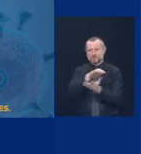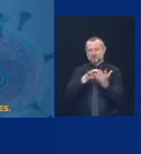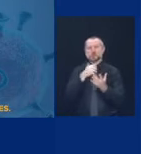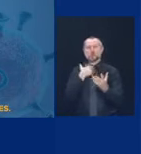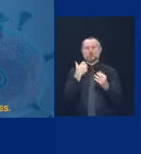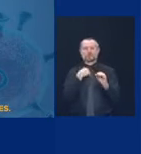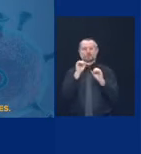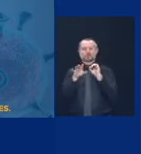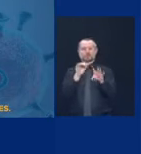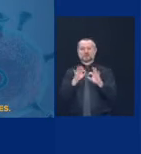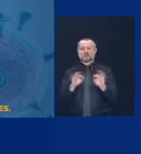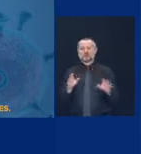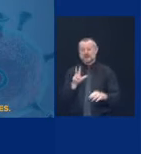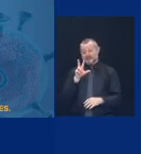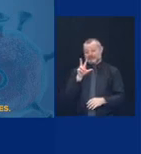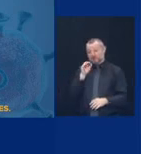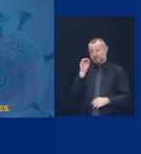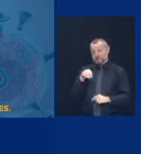3%.